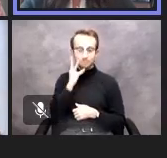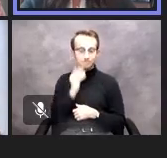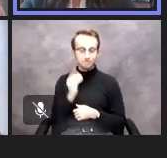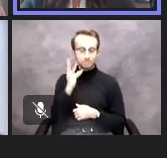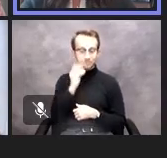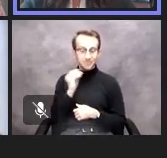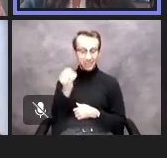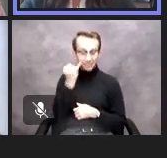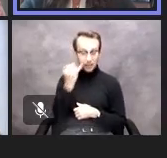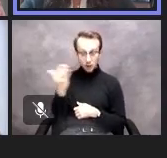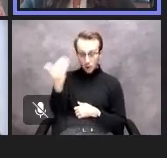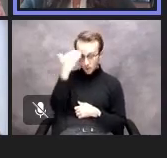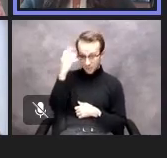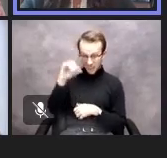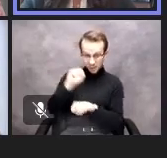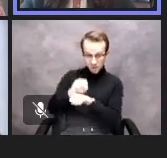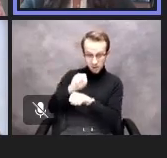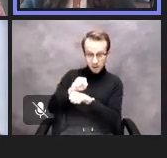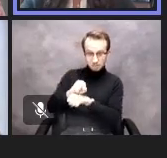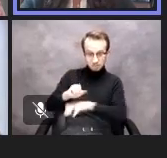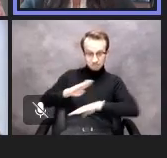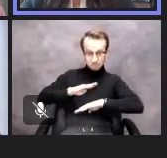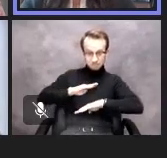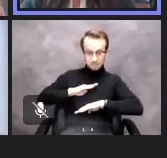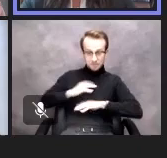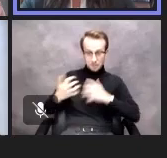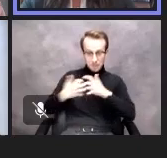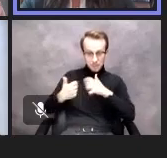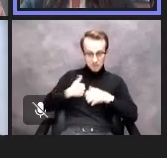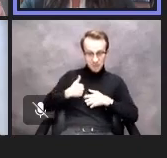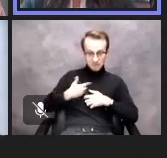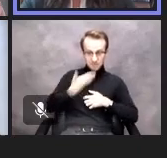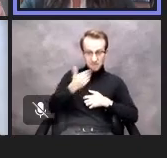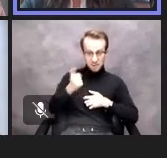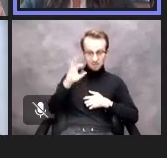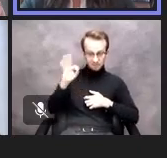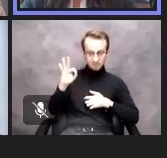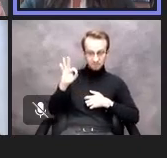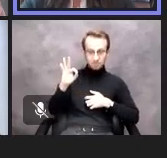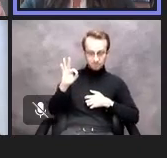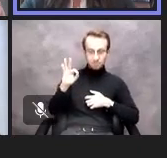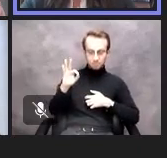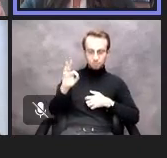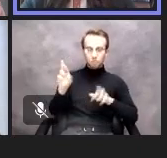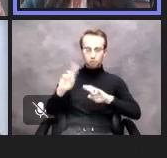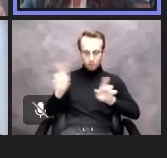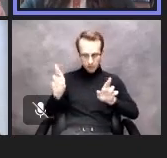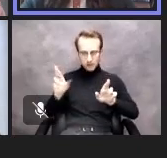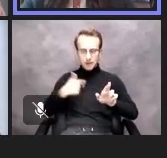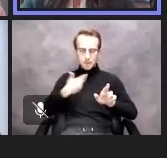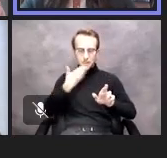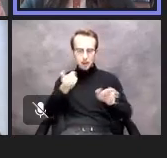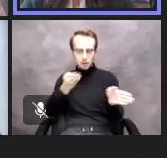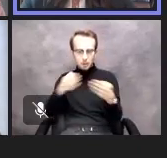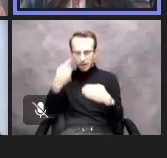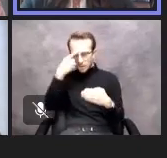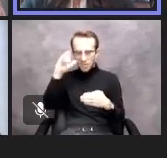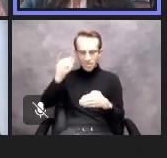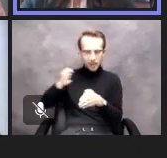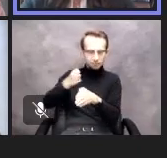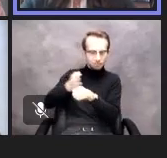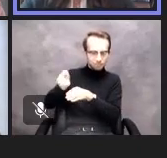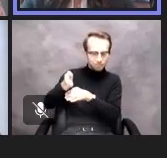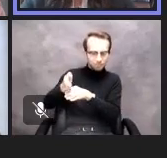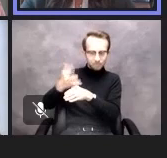that career is well suited for them, and they're better prepared either for that career as they graduate